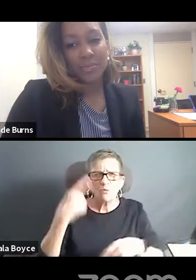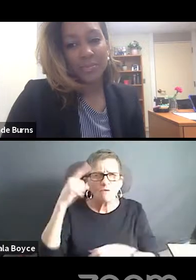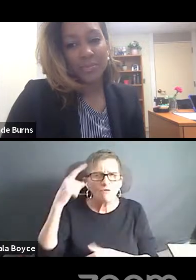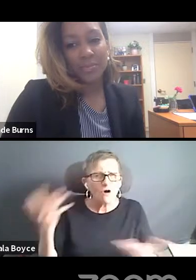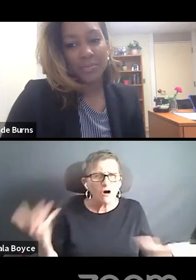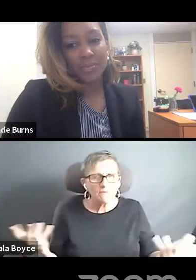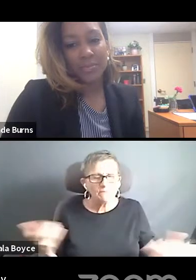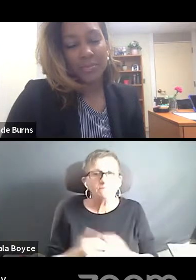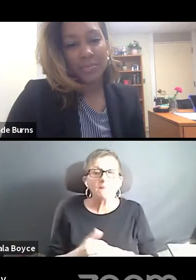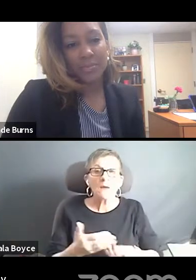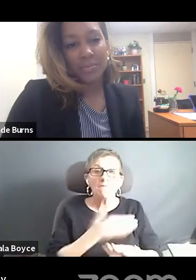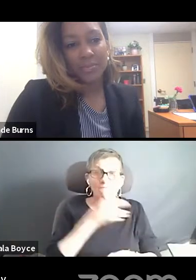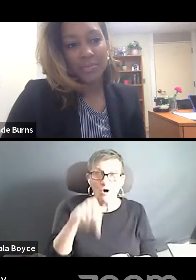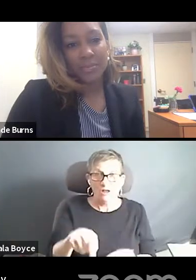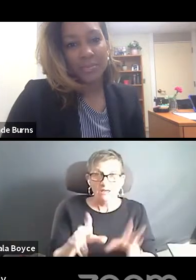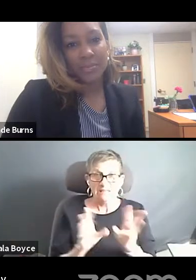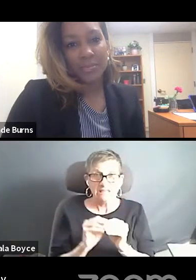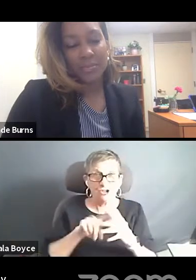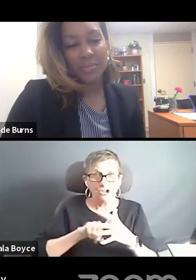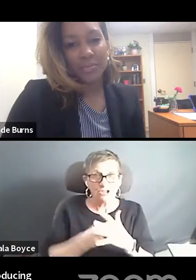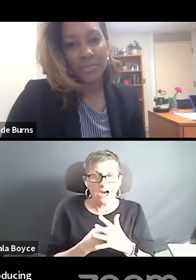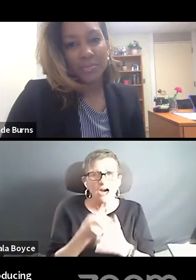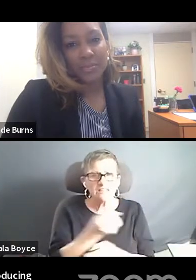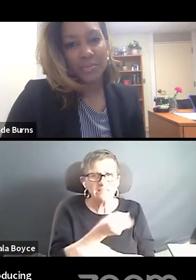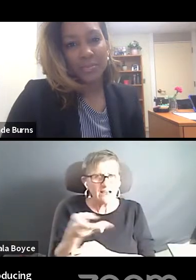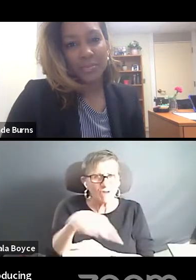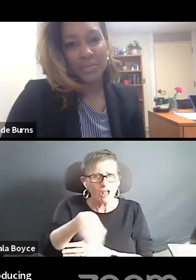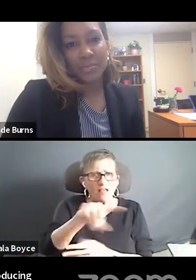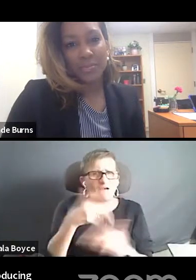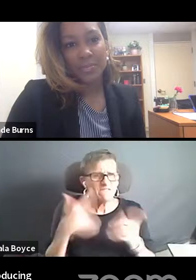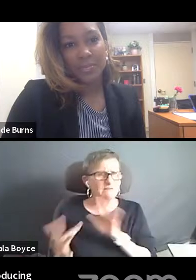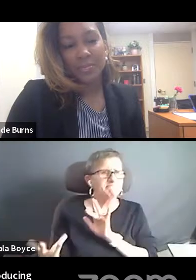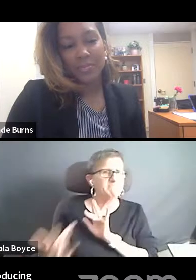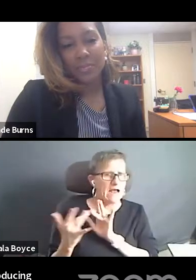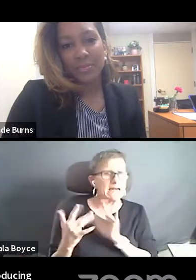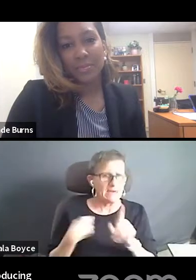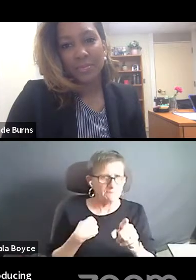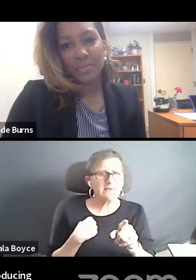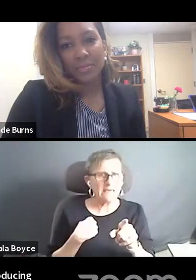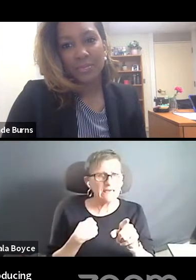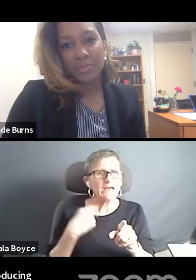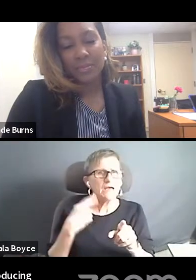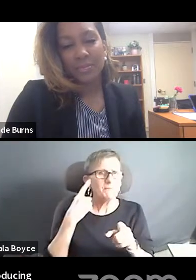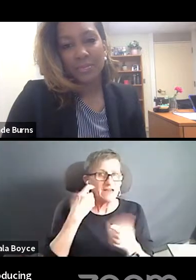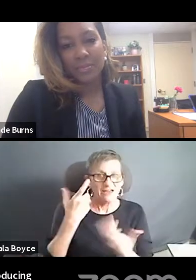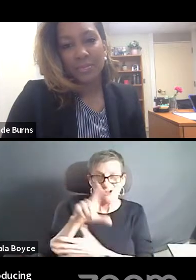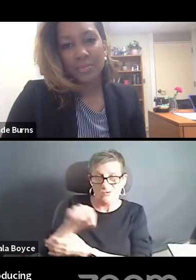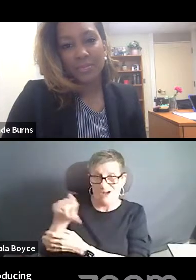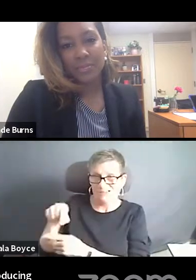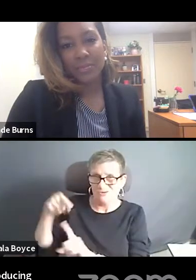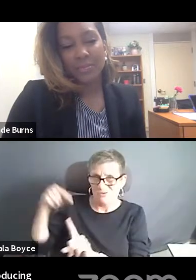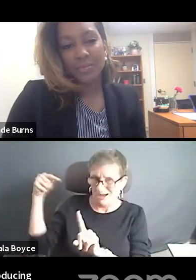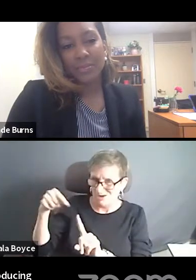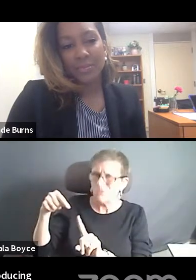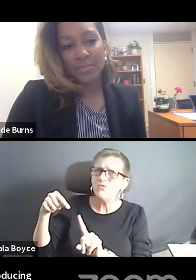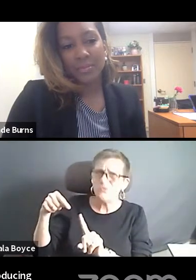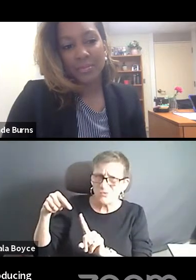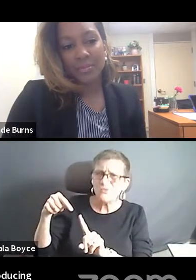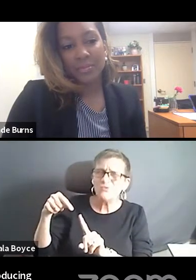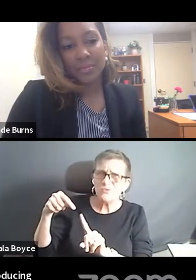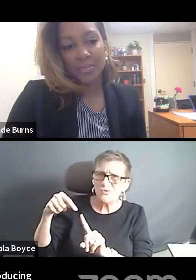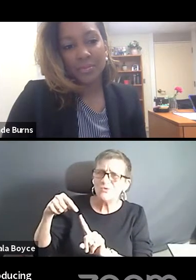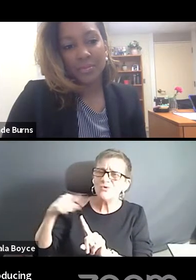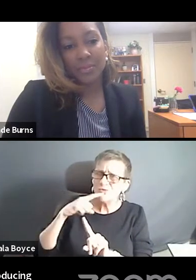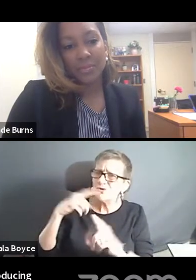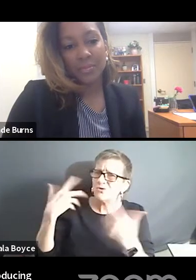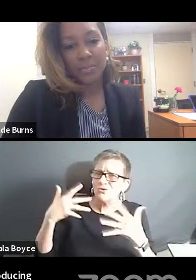Before this session started, several of the panelists had already reached out to me because while 2020 in particular has been a year that has been